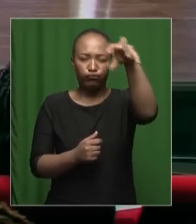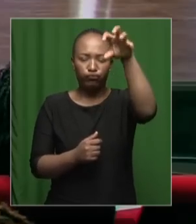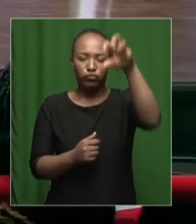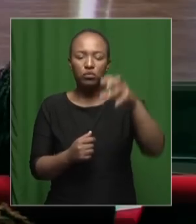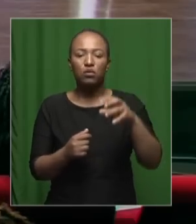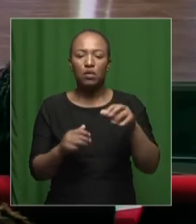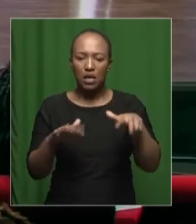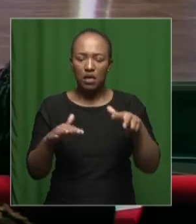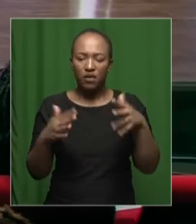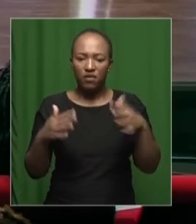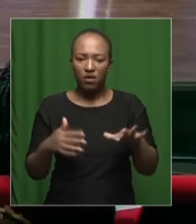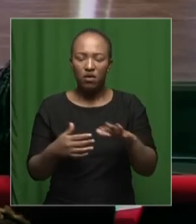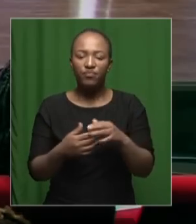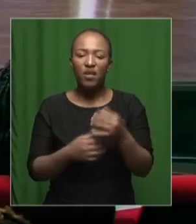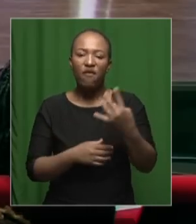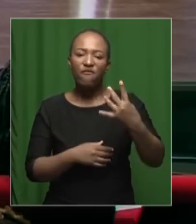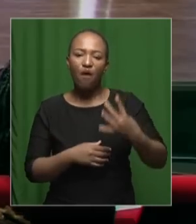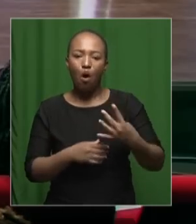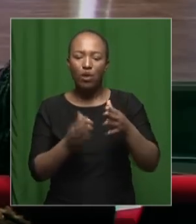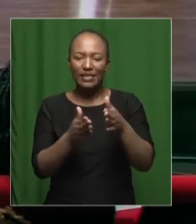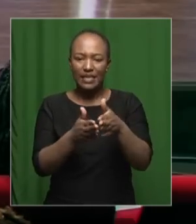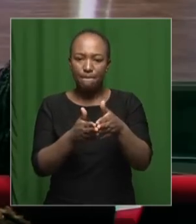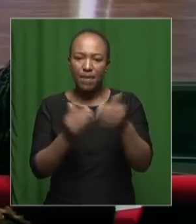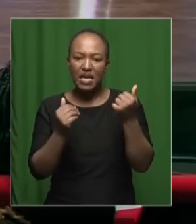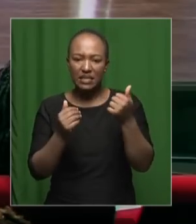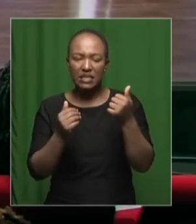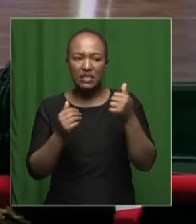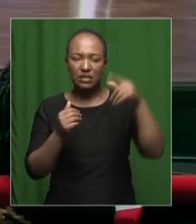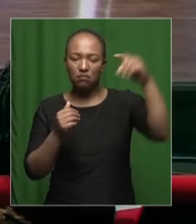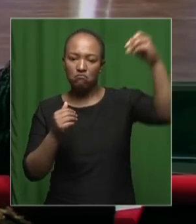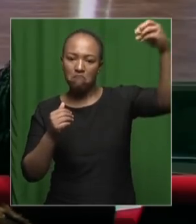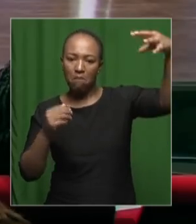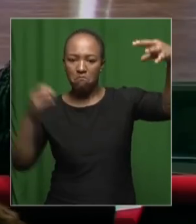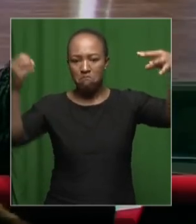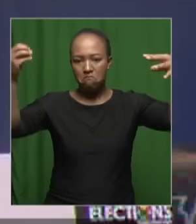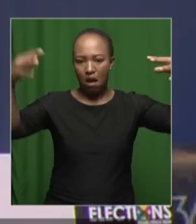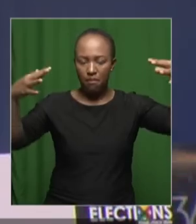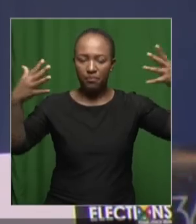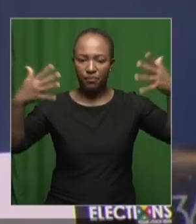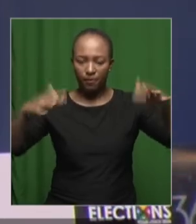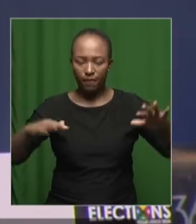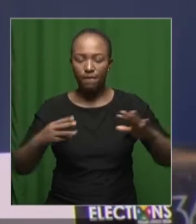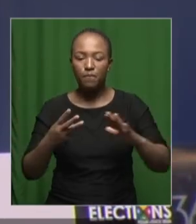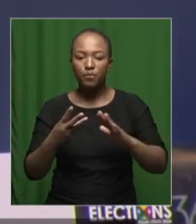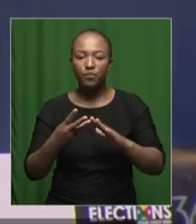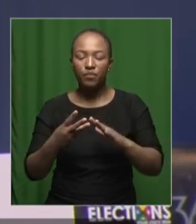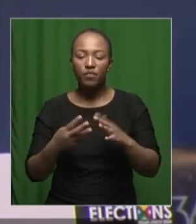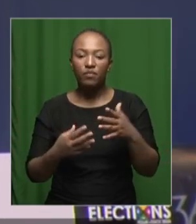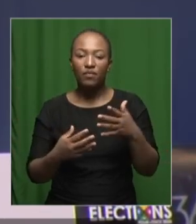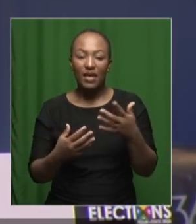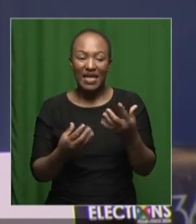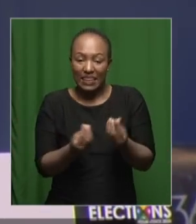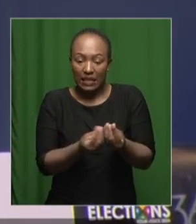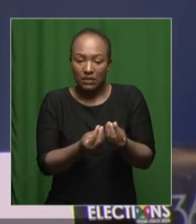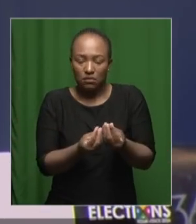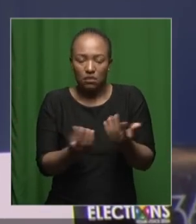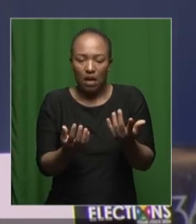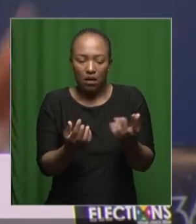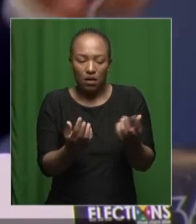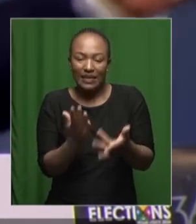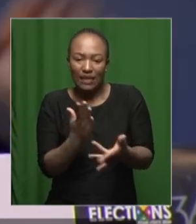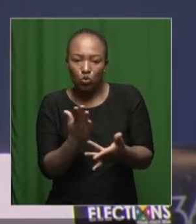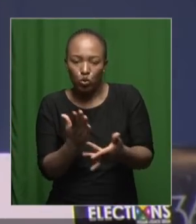4 speedboats. We have ordered 500 handheld gadgets that can identify